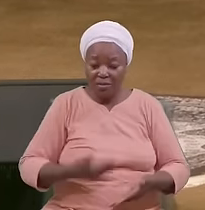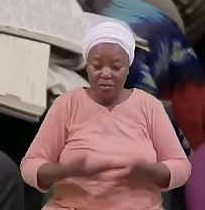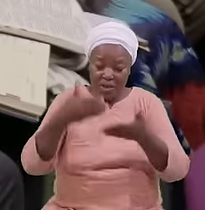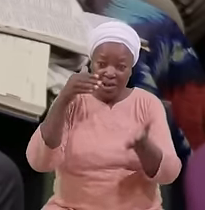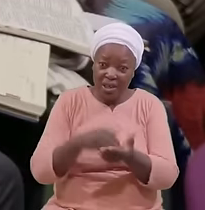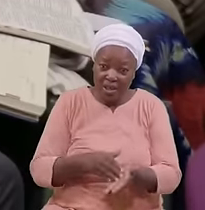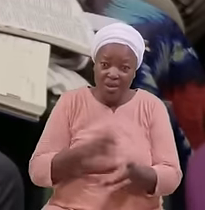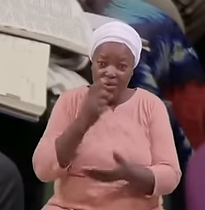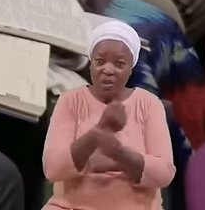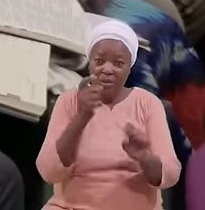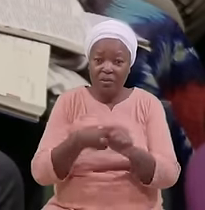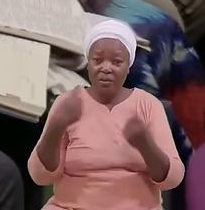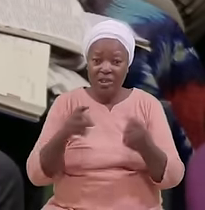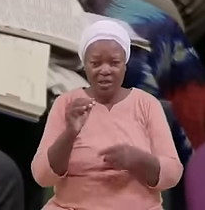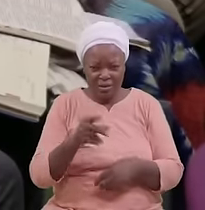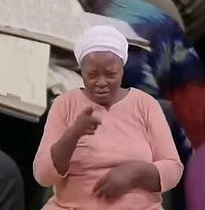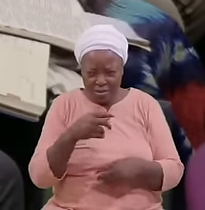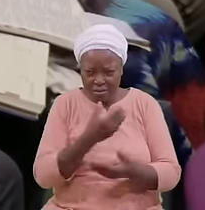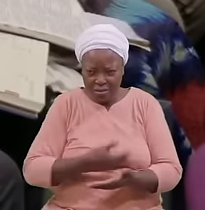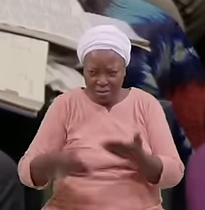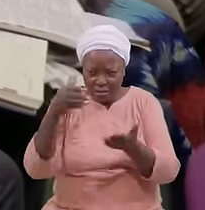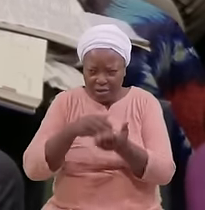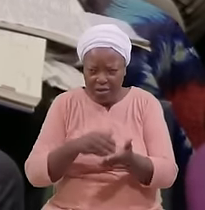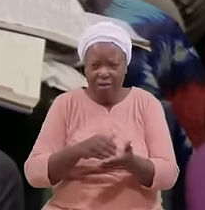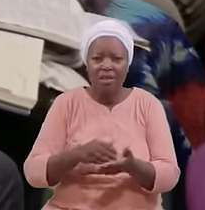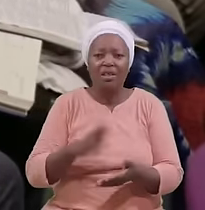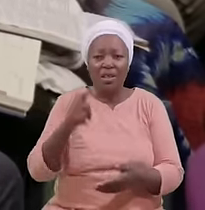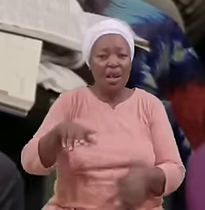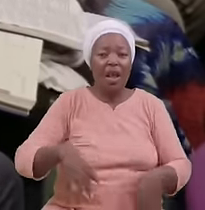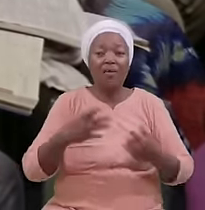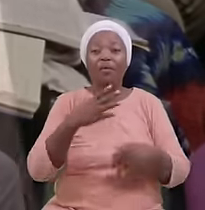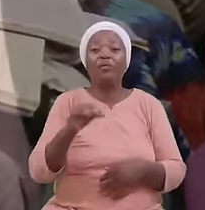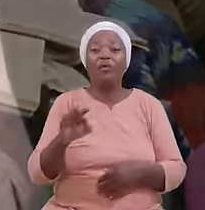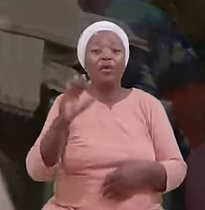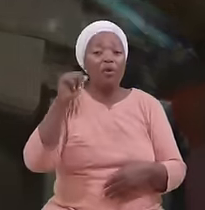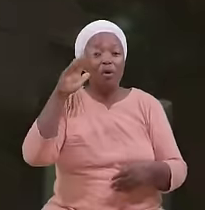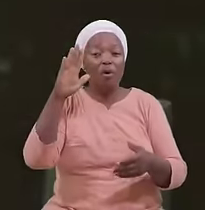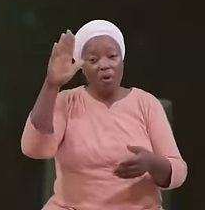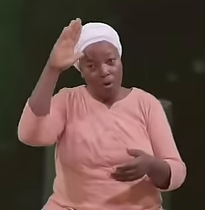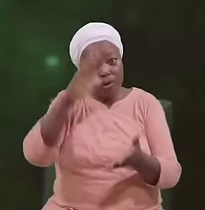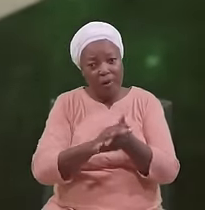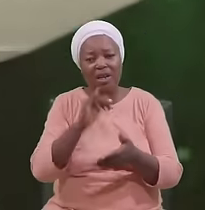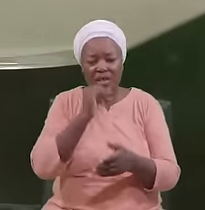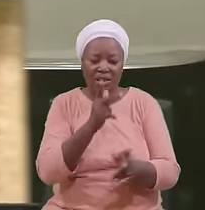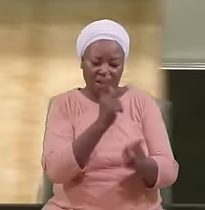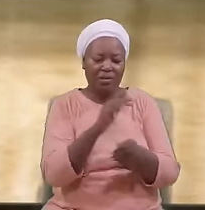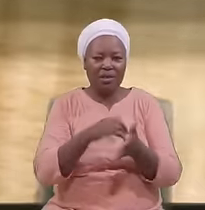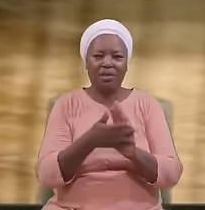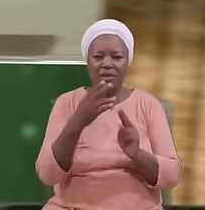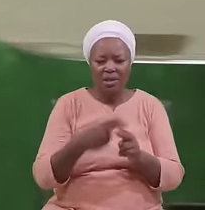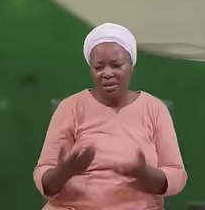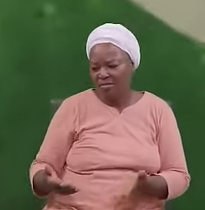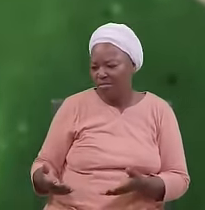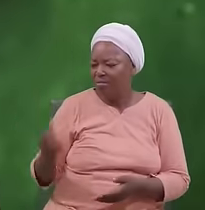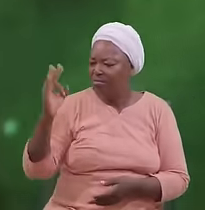there, his life is secured. Pastor, we took him to the hospital.